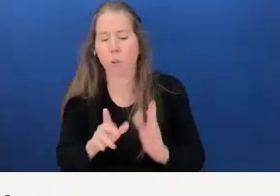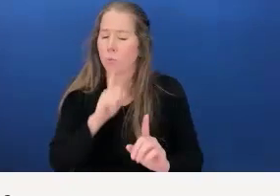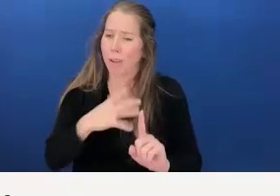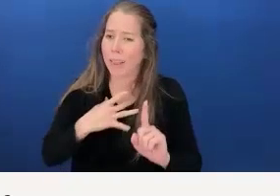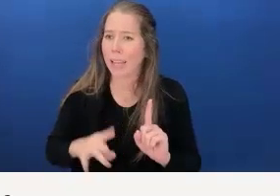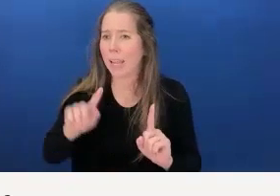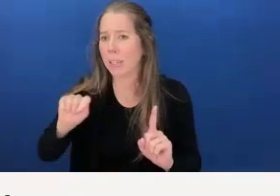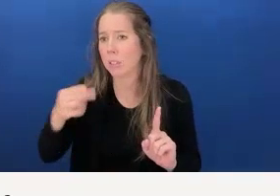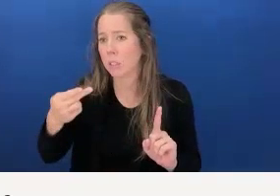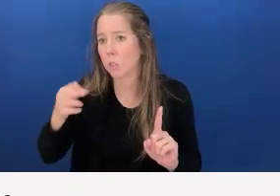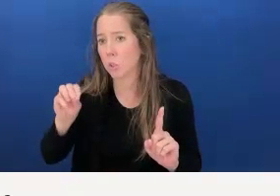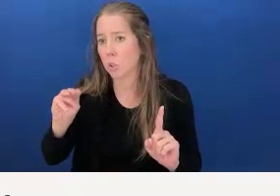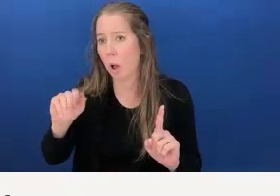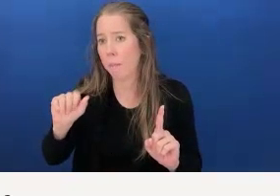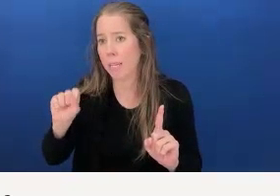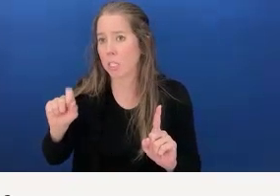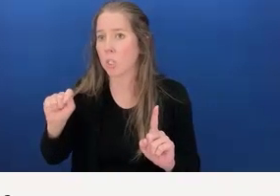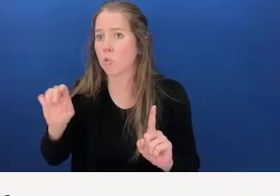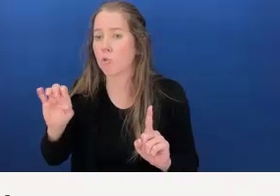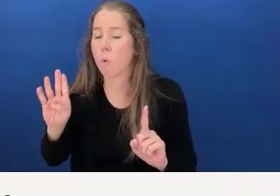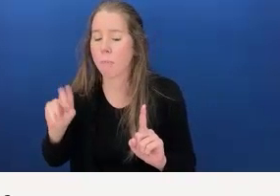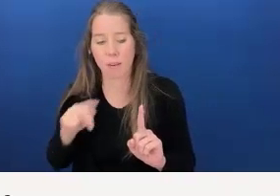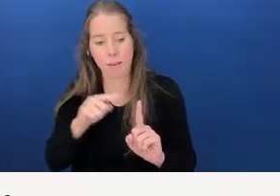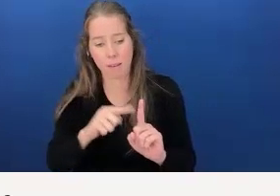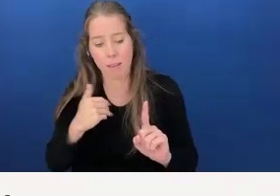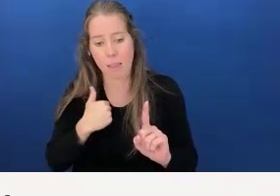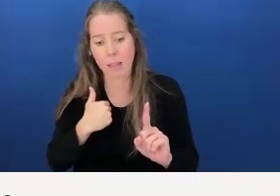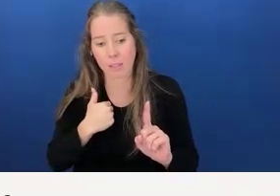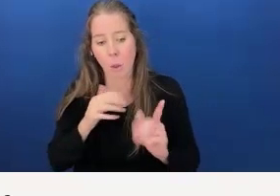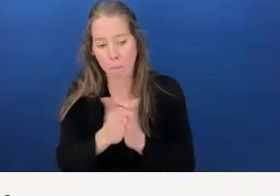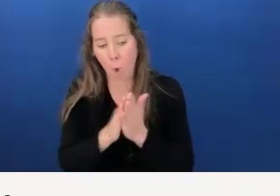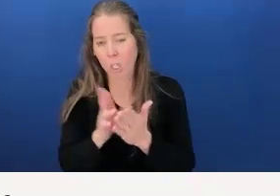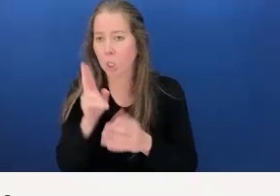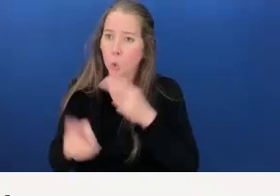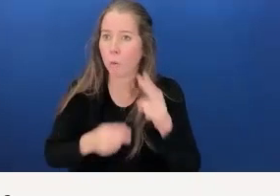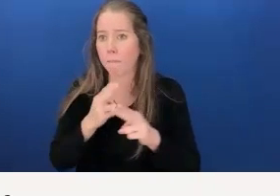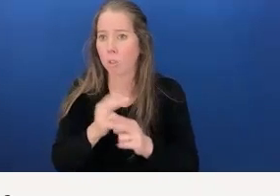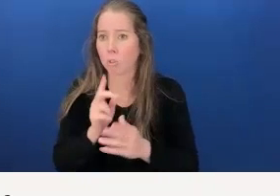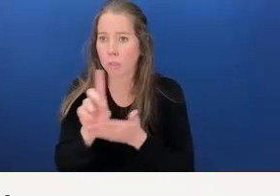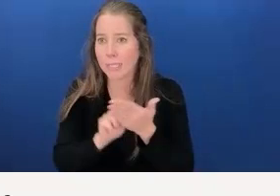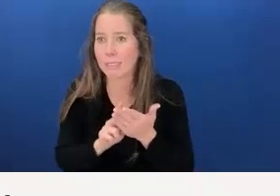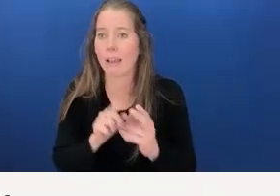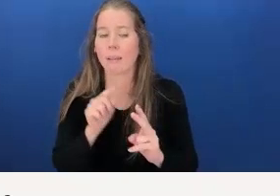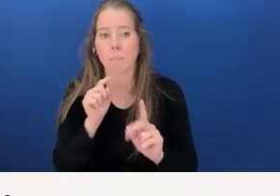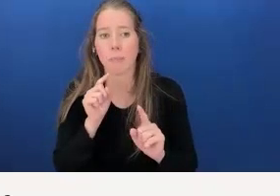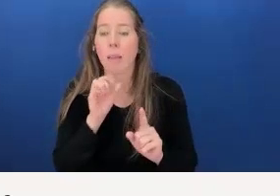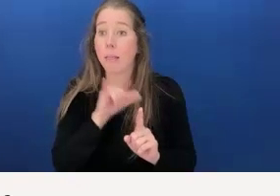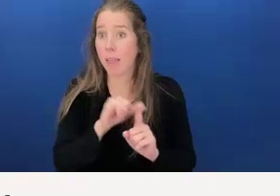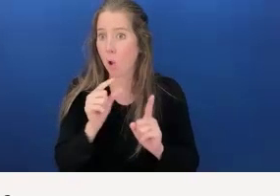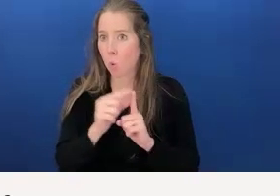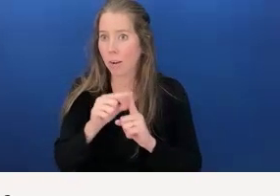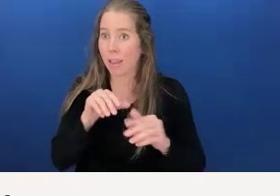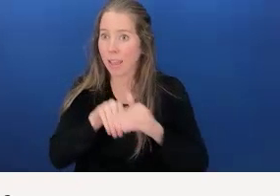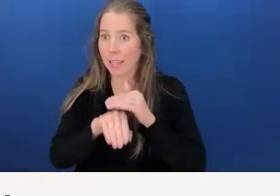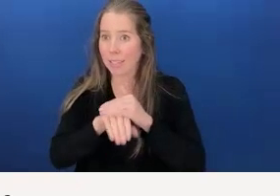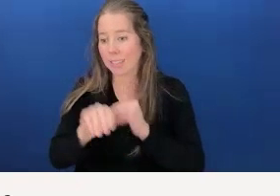Thomas Tobin, and he has a book on universal design. And what he does is he takes the word